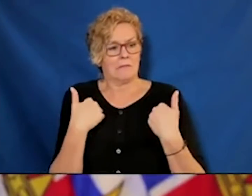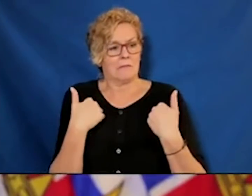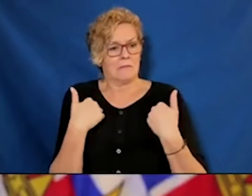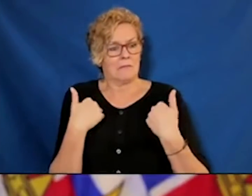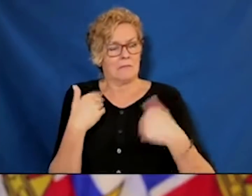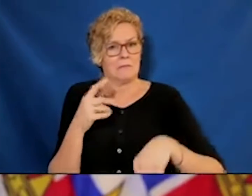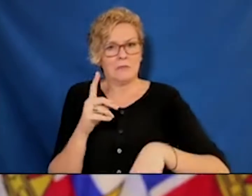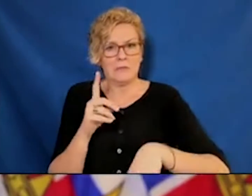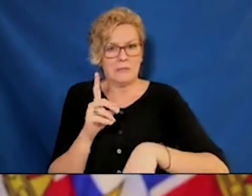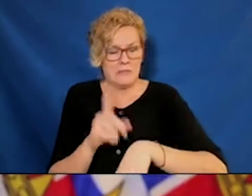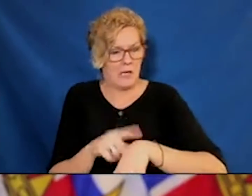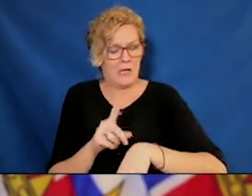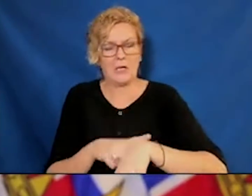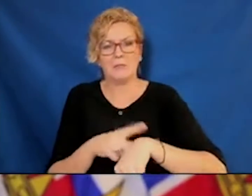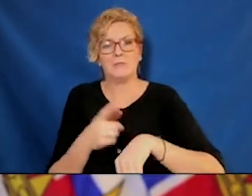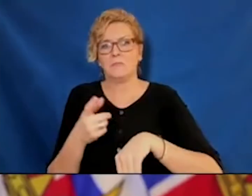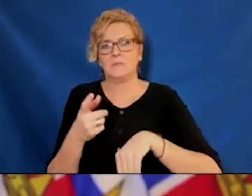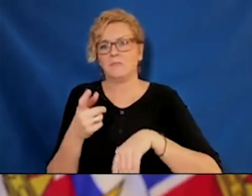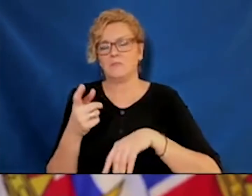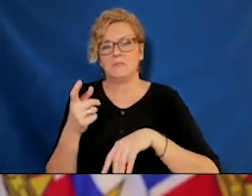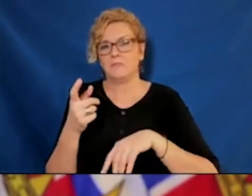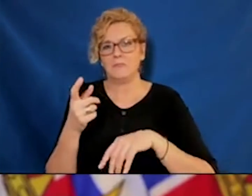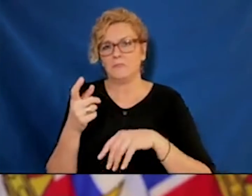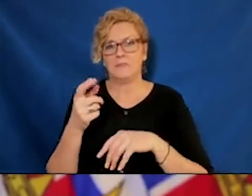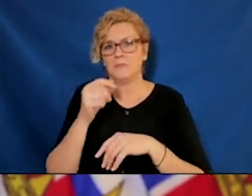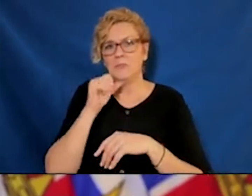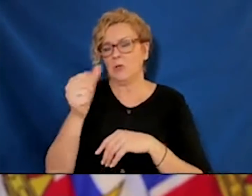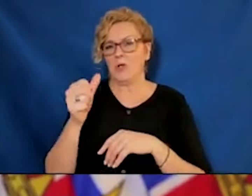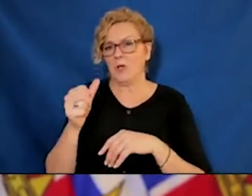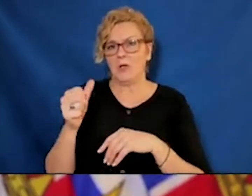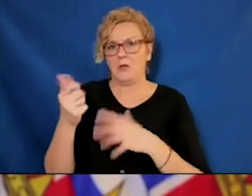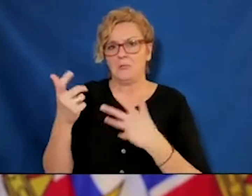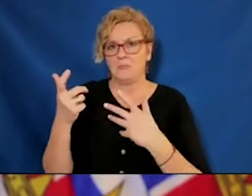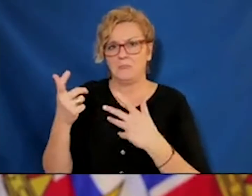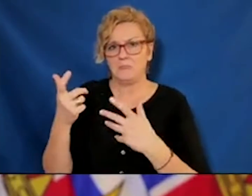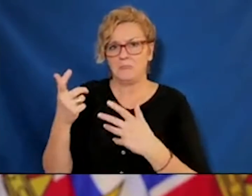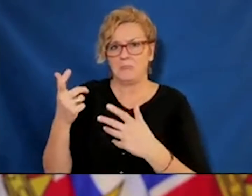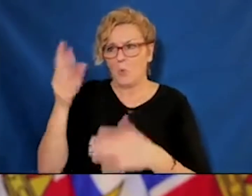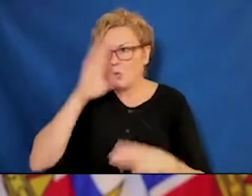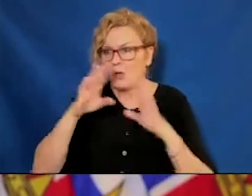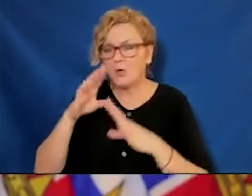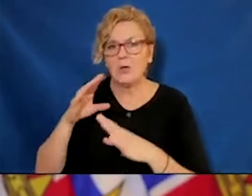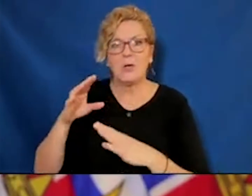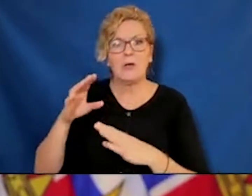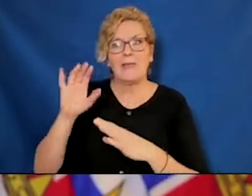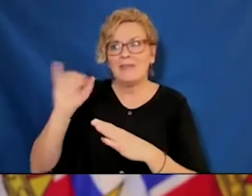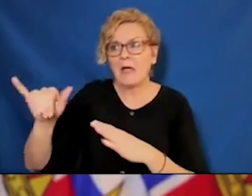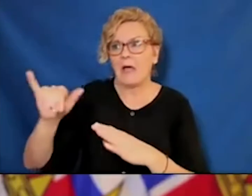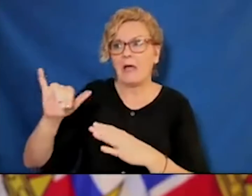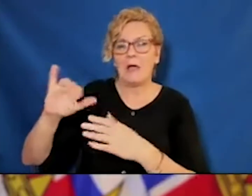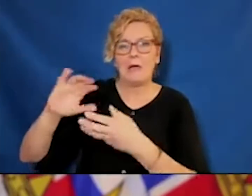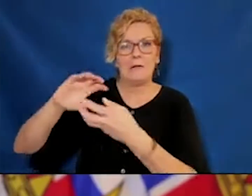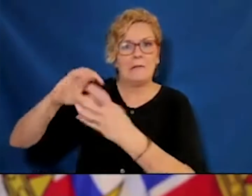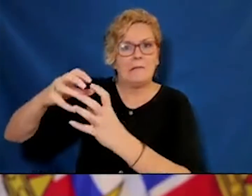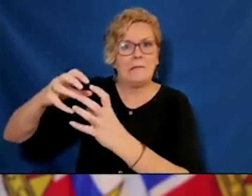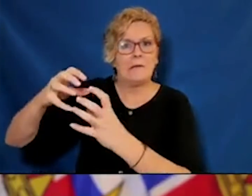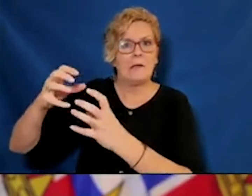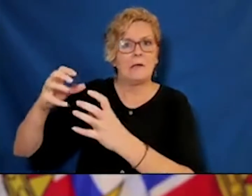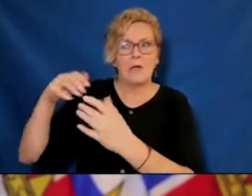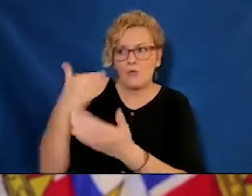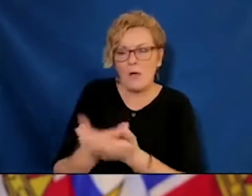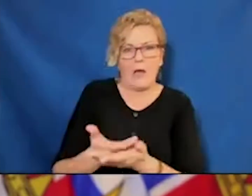example. And we know that from the doses that we're expected to receive, that we can protect an additional